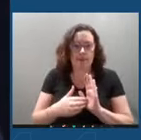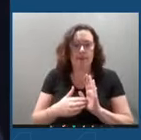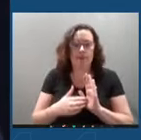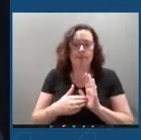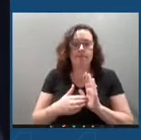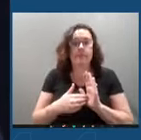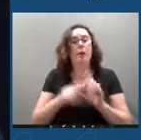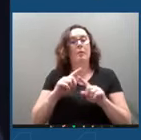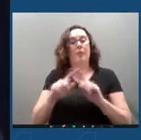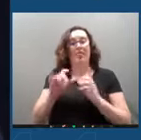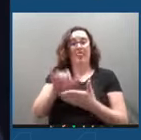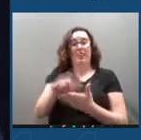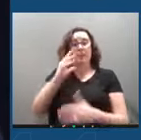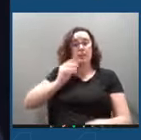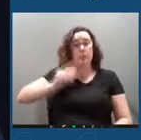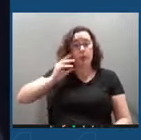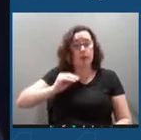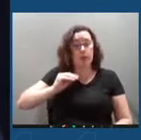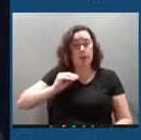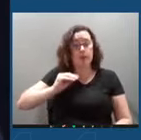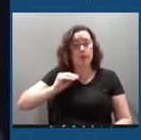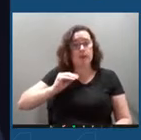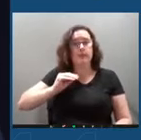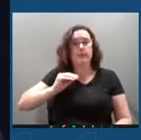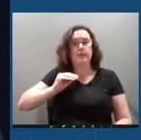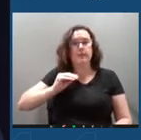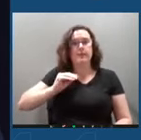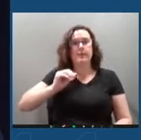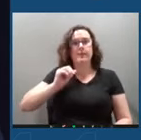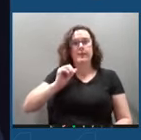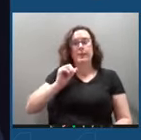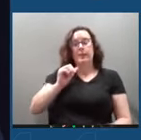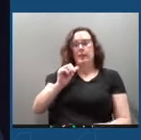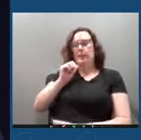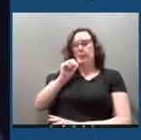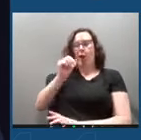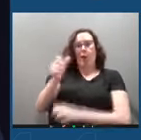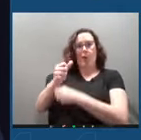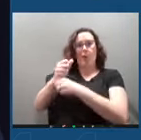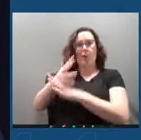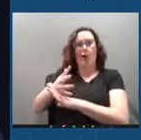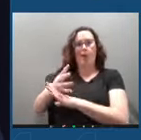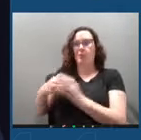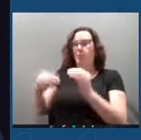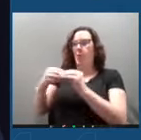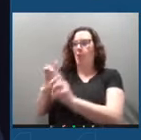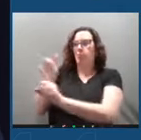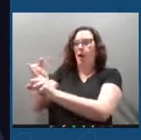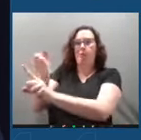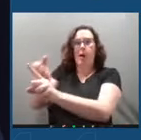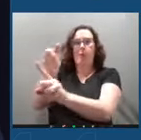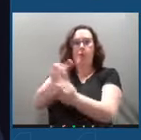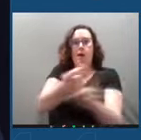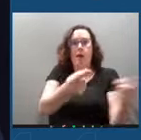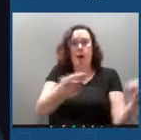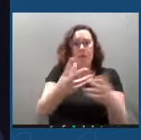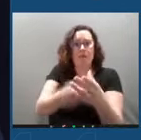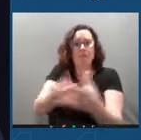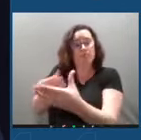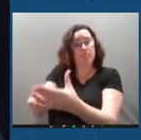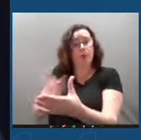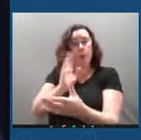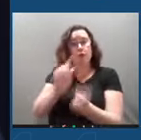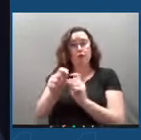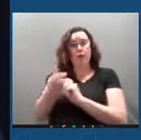that reality out of the lives of those people who are potentially the victims of vehicle crashes. And